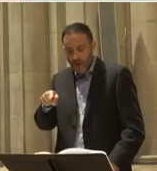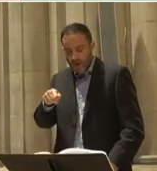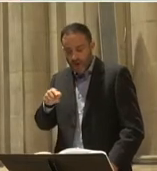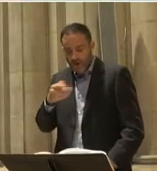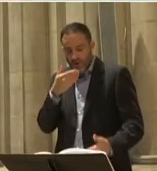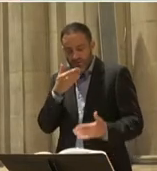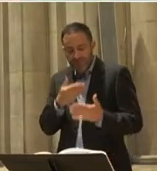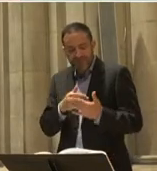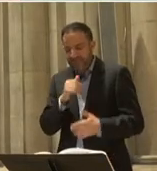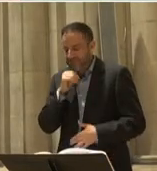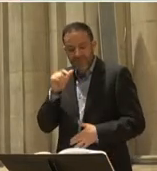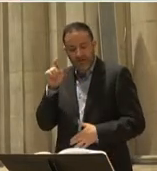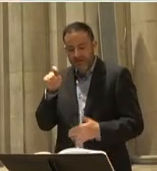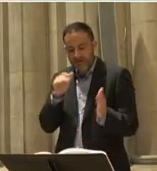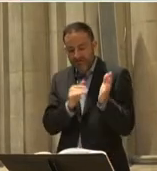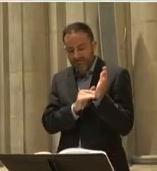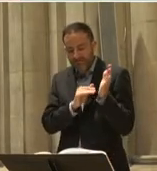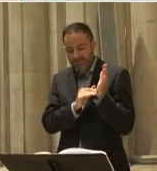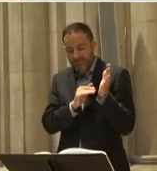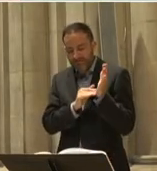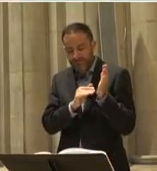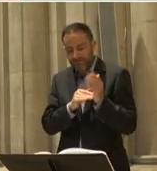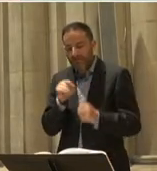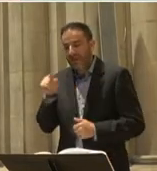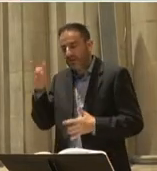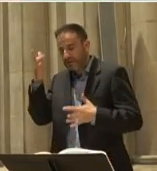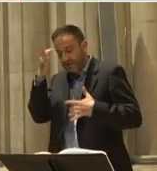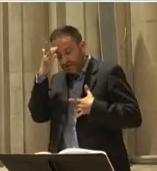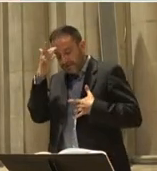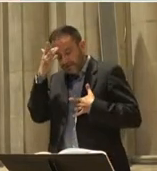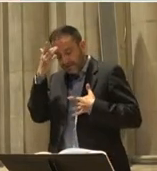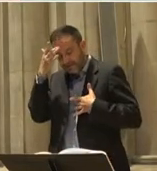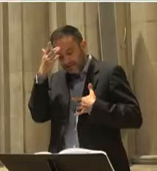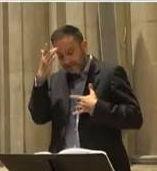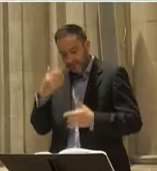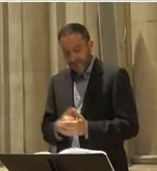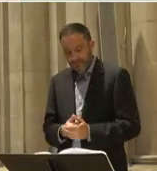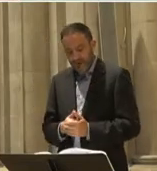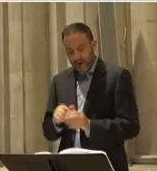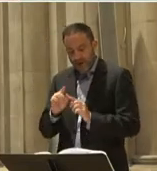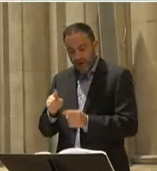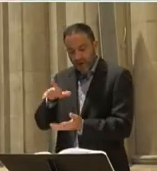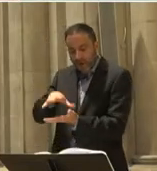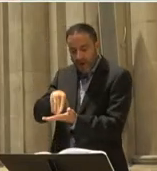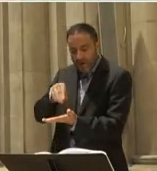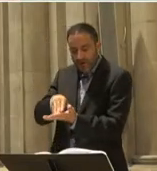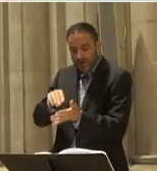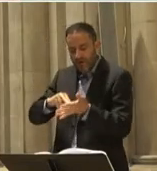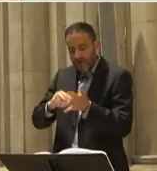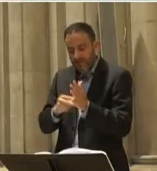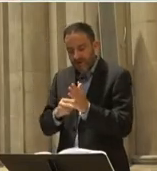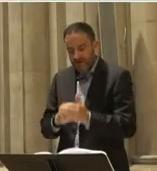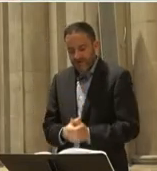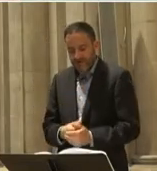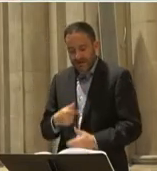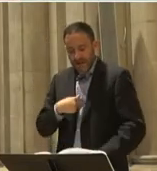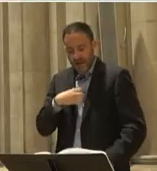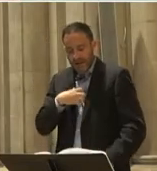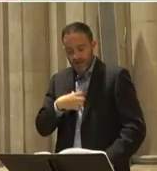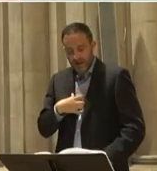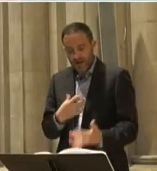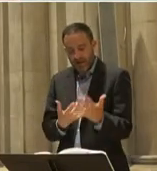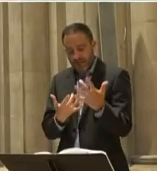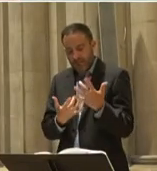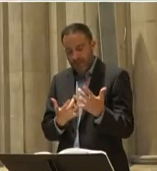are well have no need of a physician, but those who are sick. Go and learn what this means. I